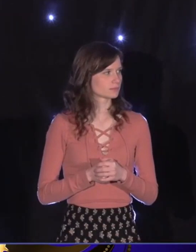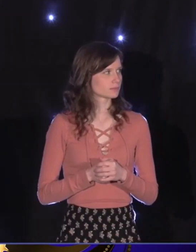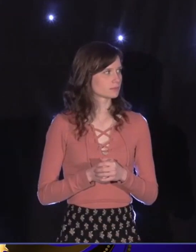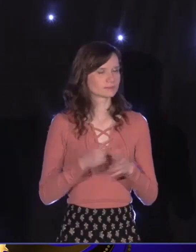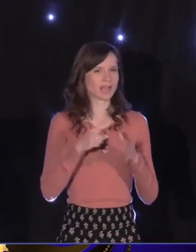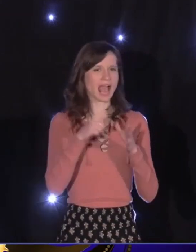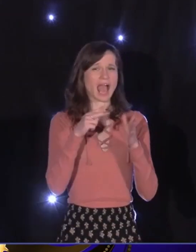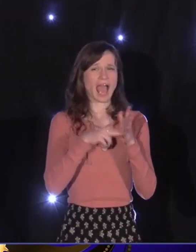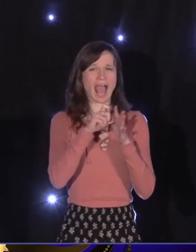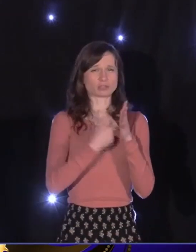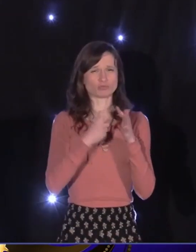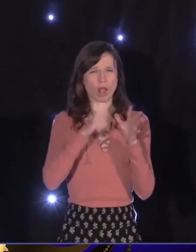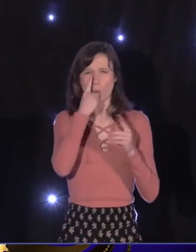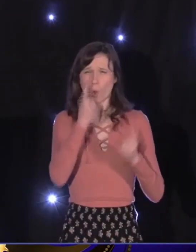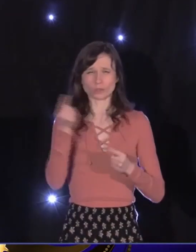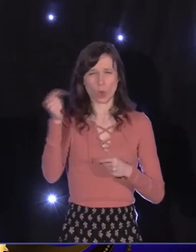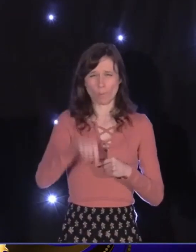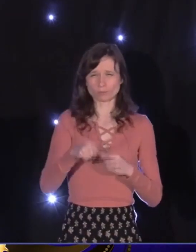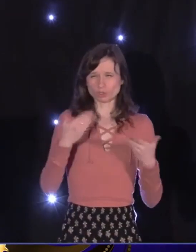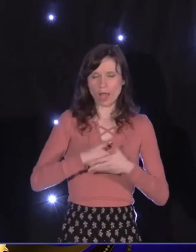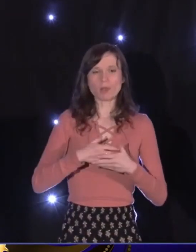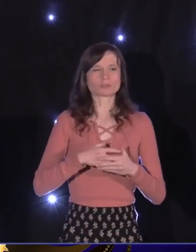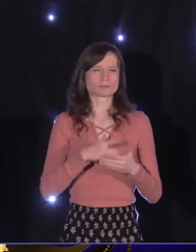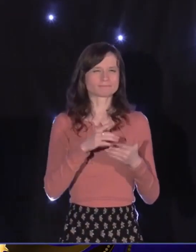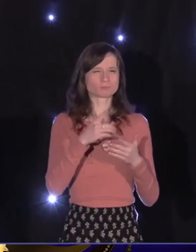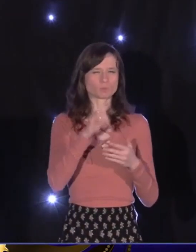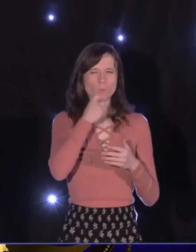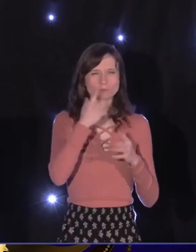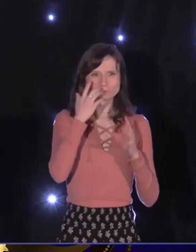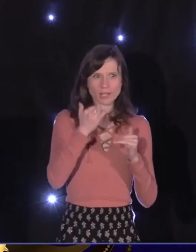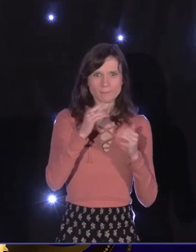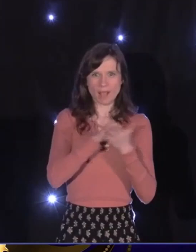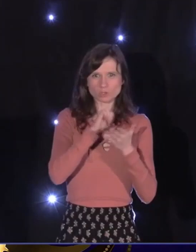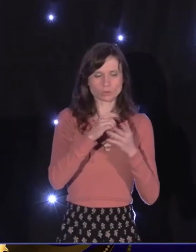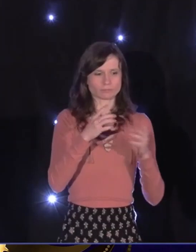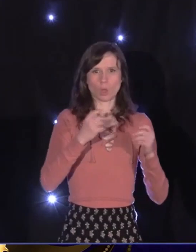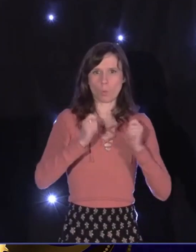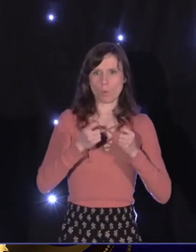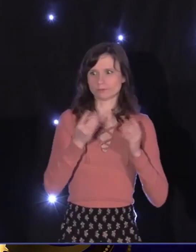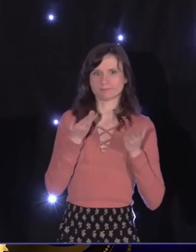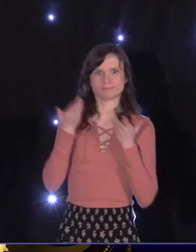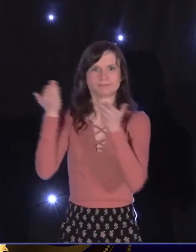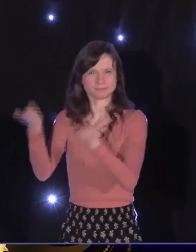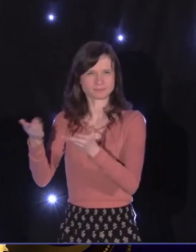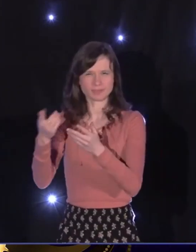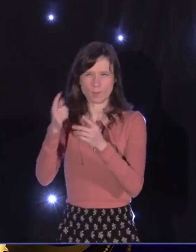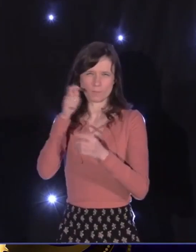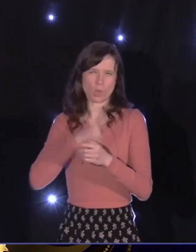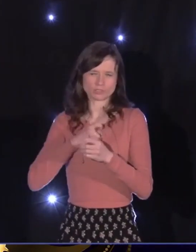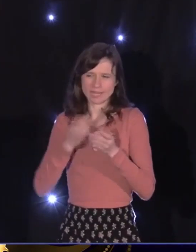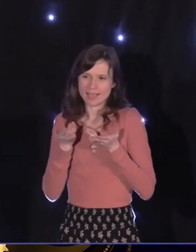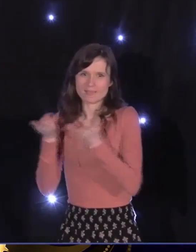Andrea wasn't able to make it tonight, but we will make sure that award gets to her and take that personally. So without further ado,